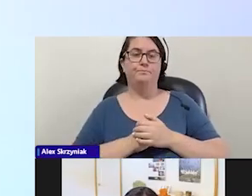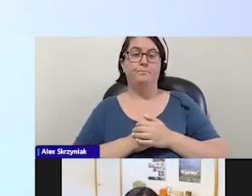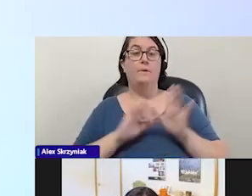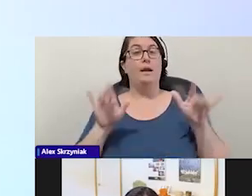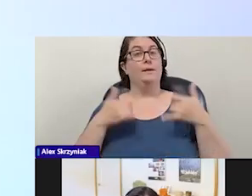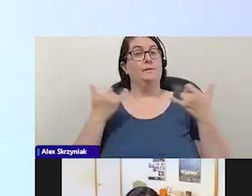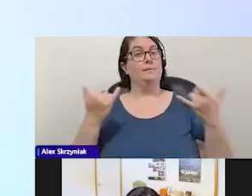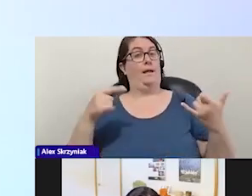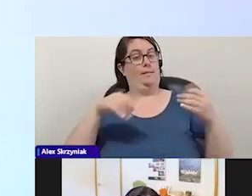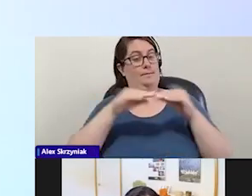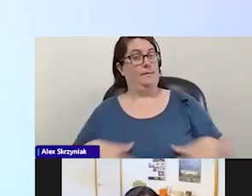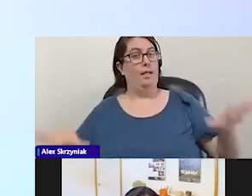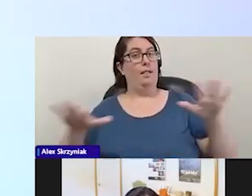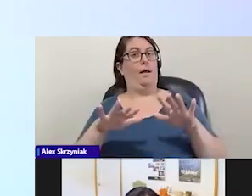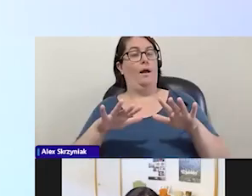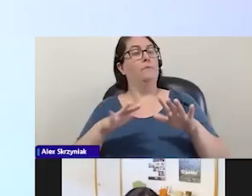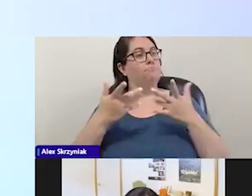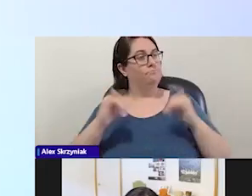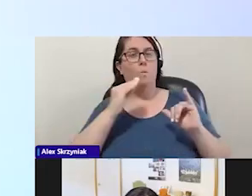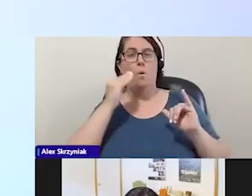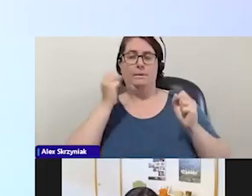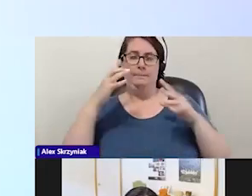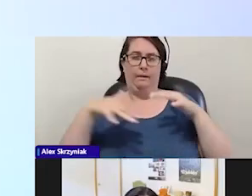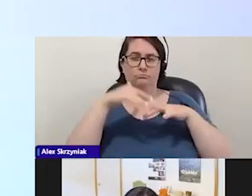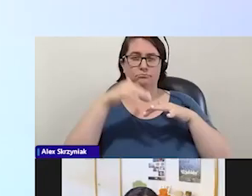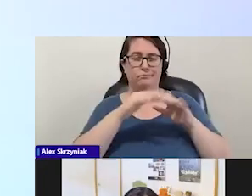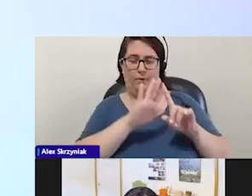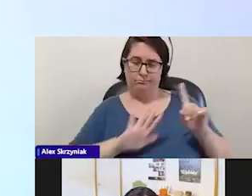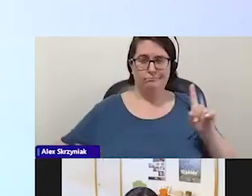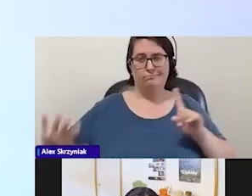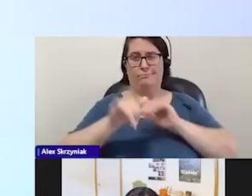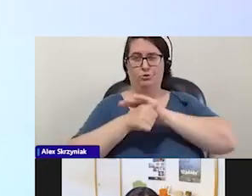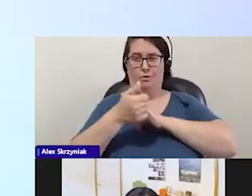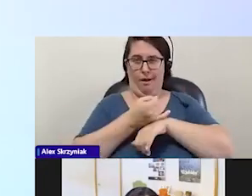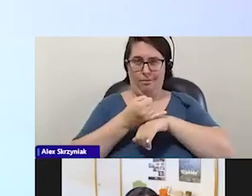land continues to be home to many Indigenous people from across Turtle Island.